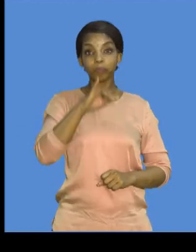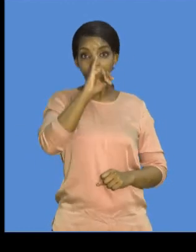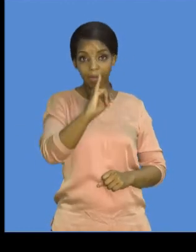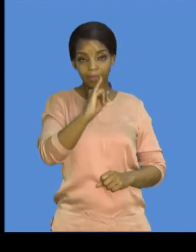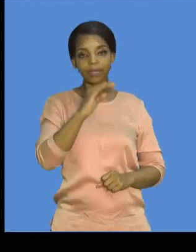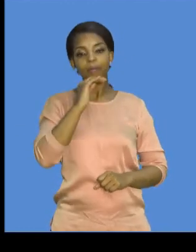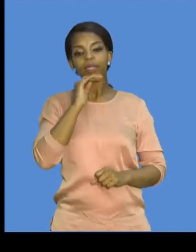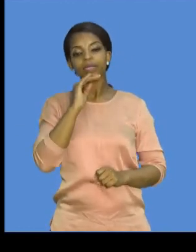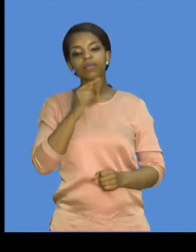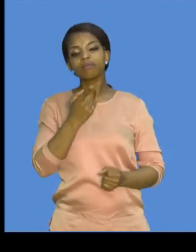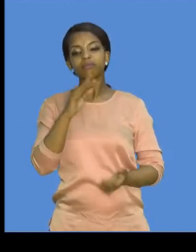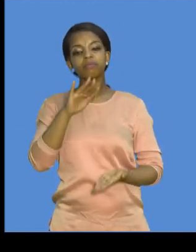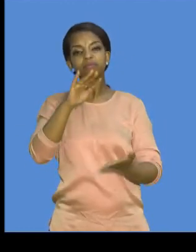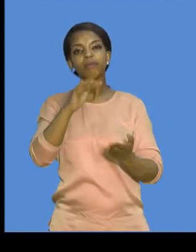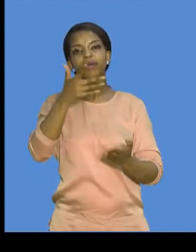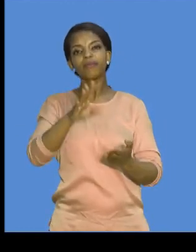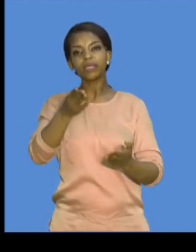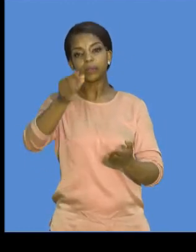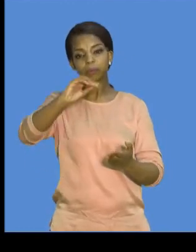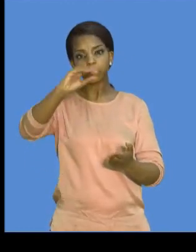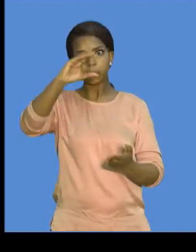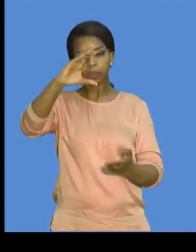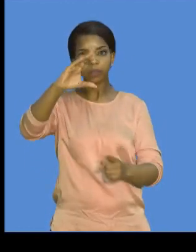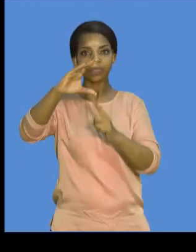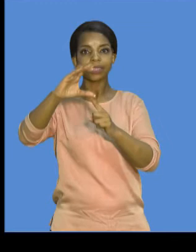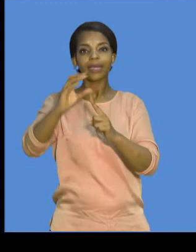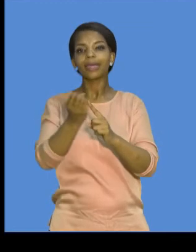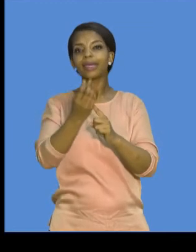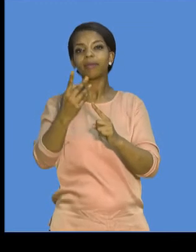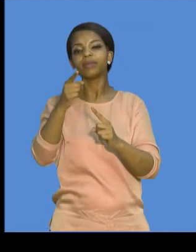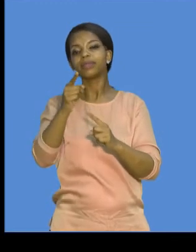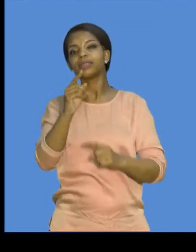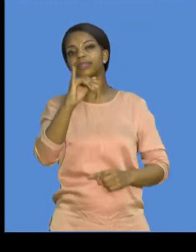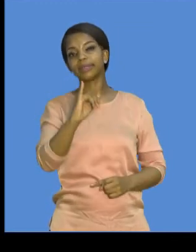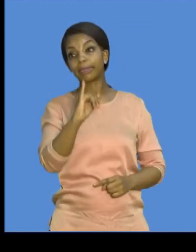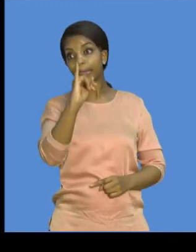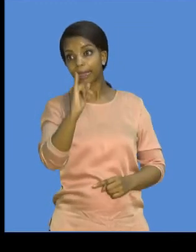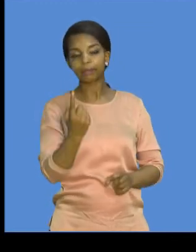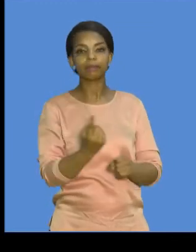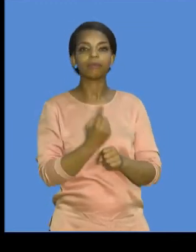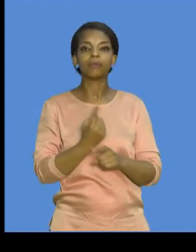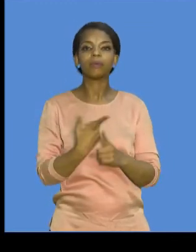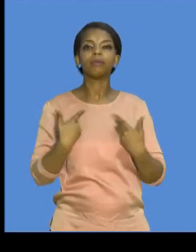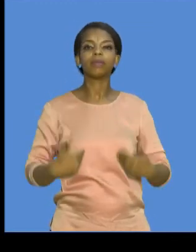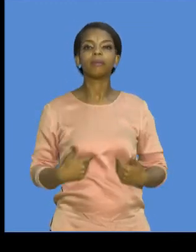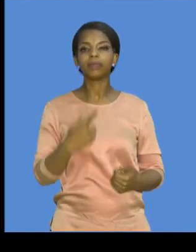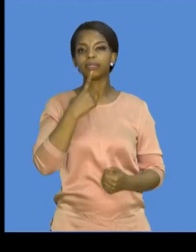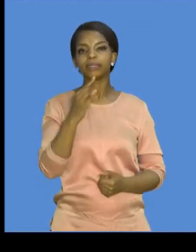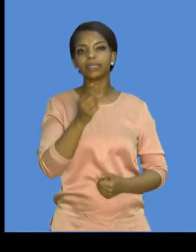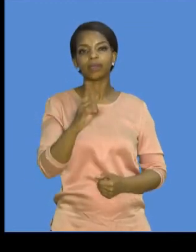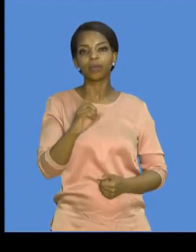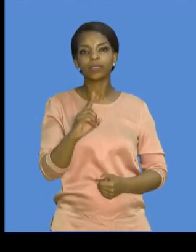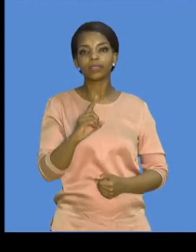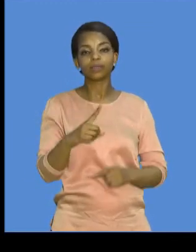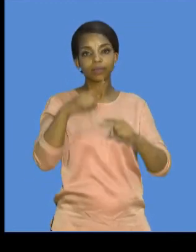you normally get. So we normally divide I by 100, because we don't normally use percentages when